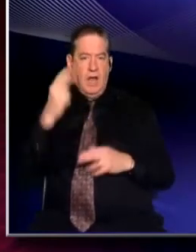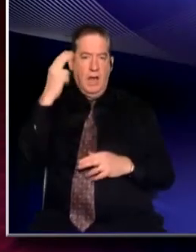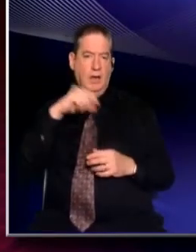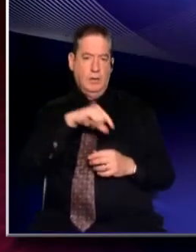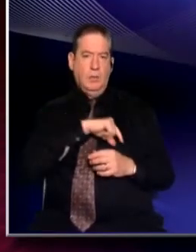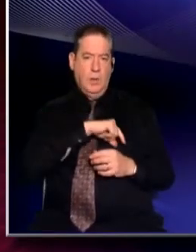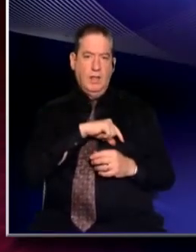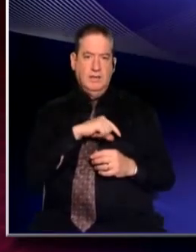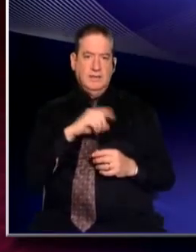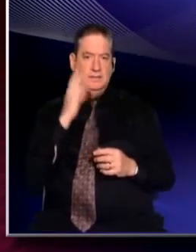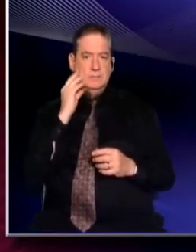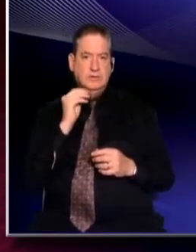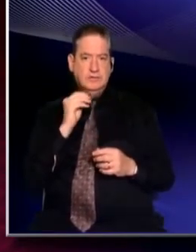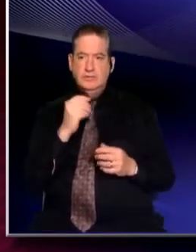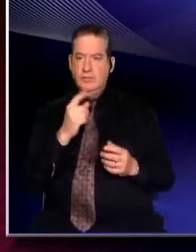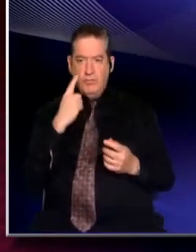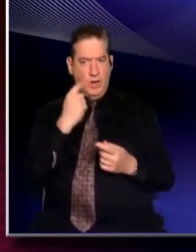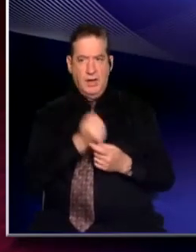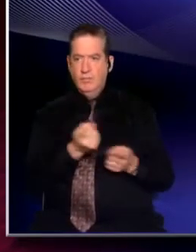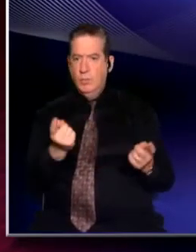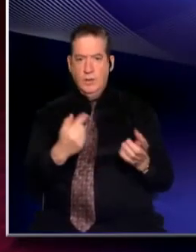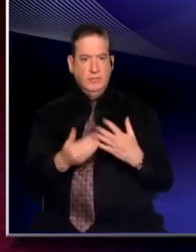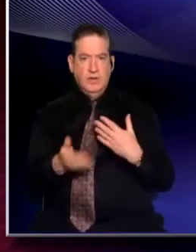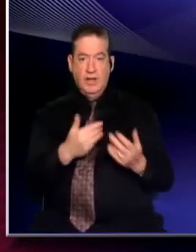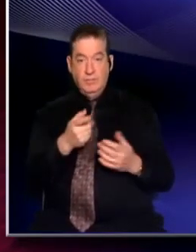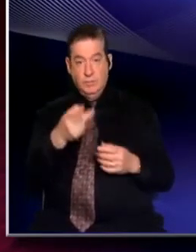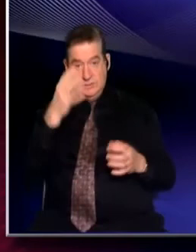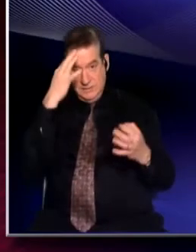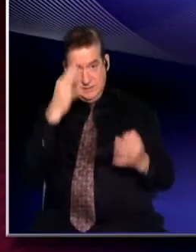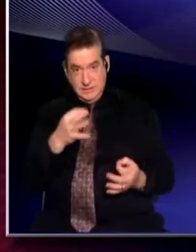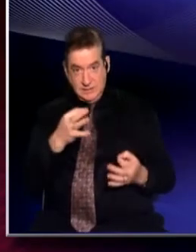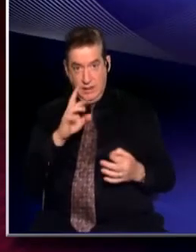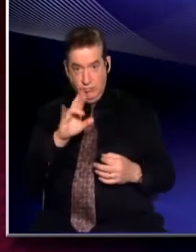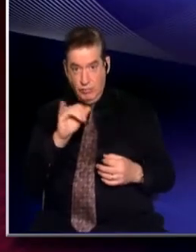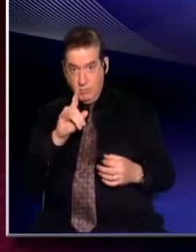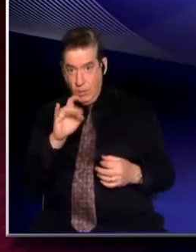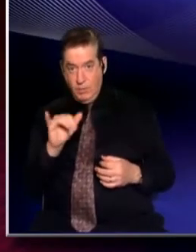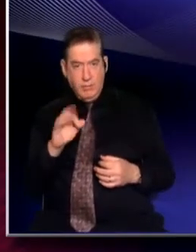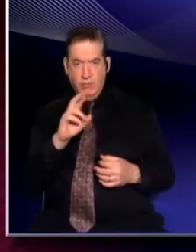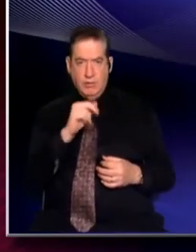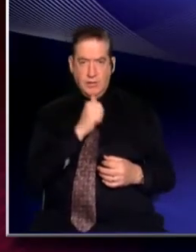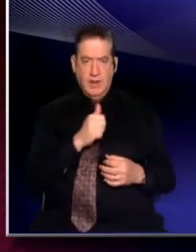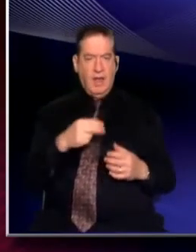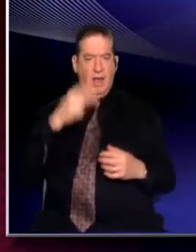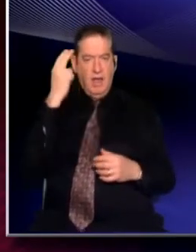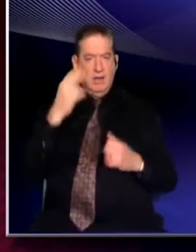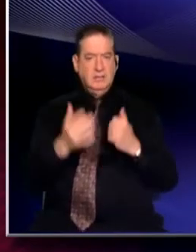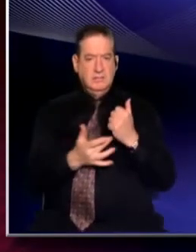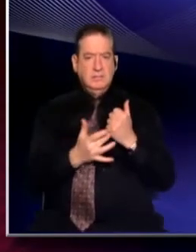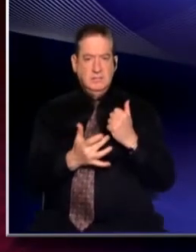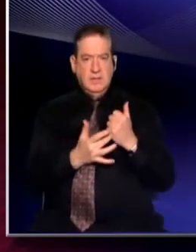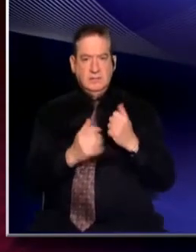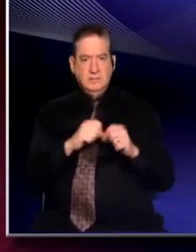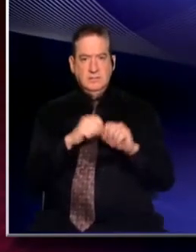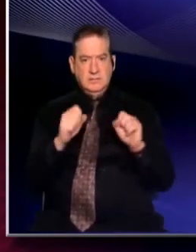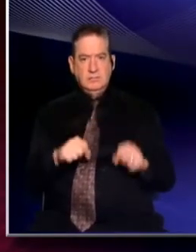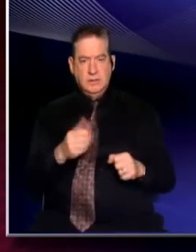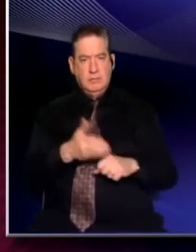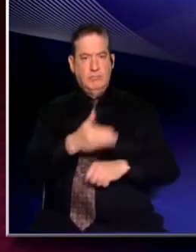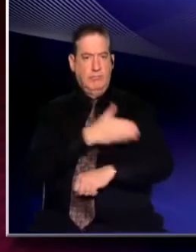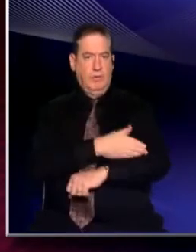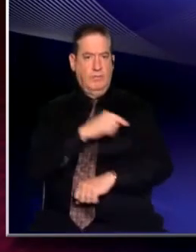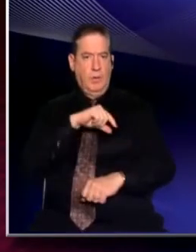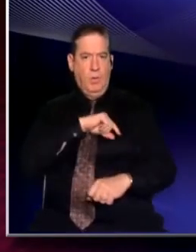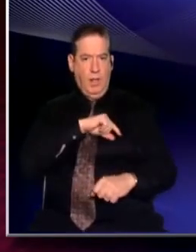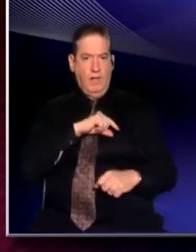everyone regardless if you decide to participate remotely or not. It's a higher tech system that improves the quality